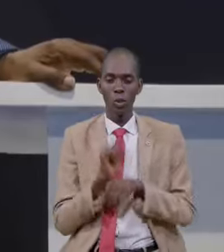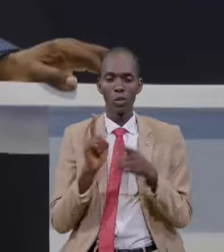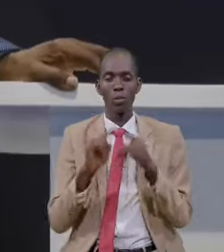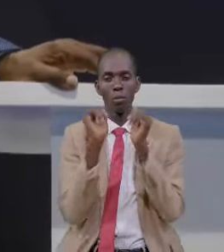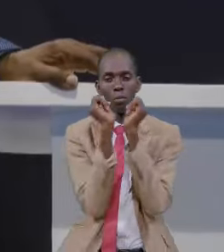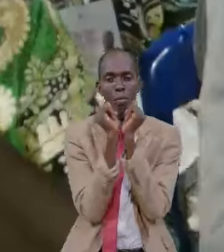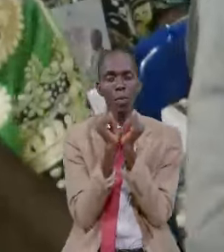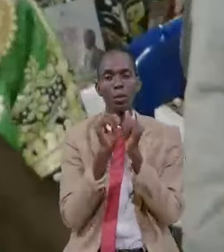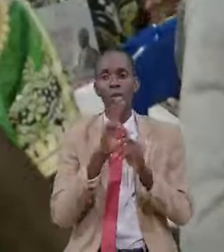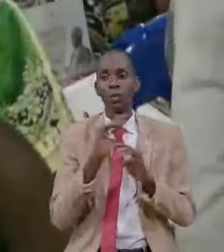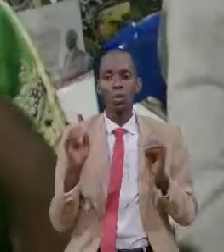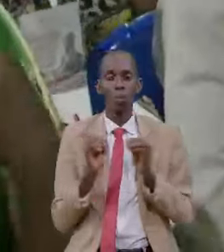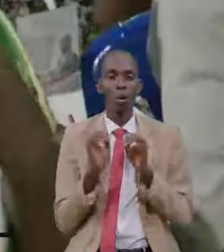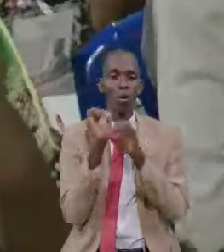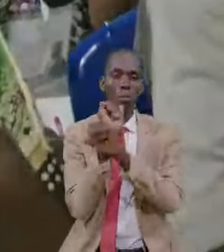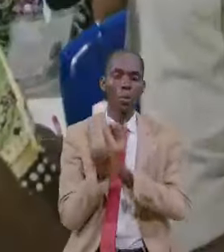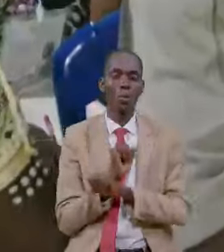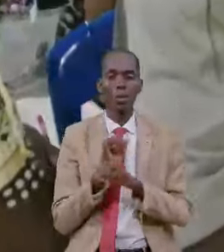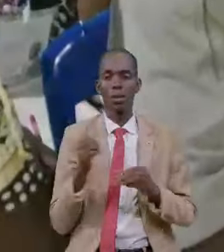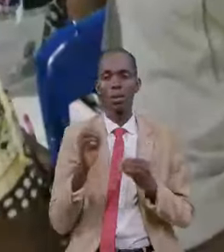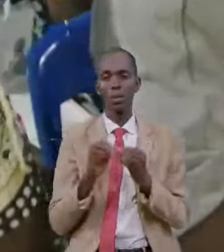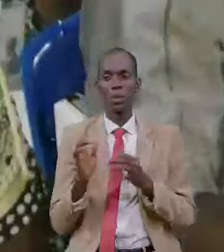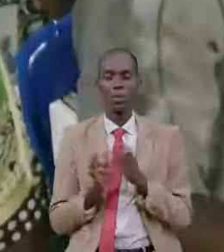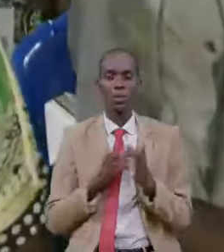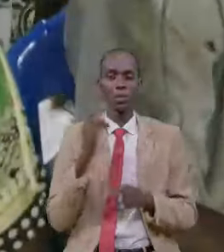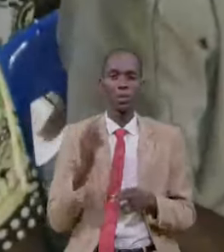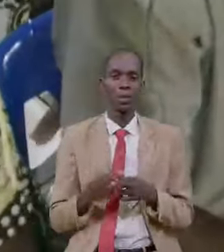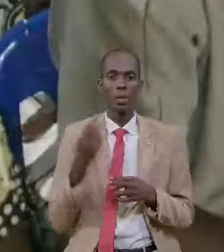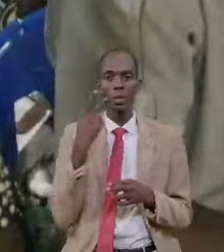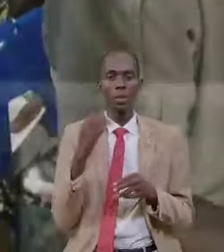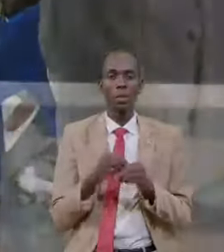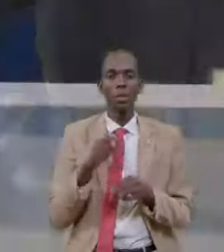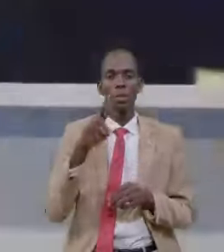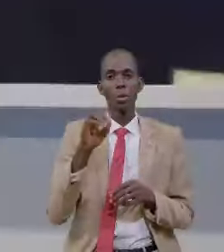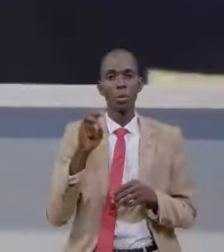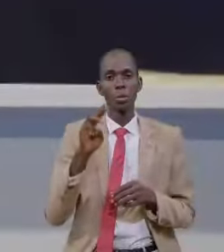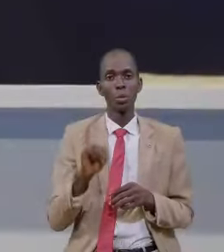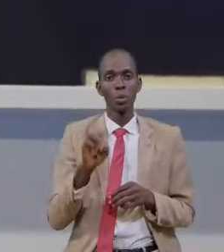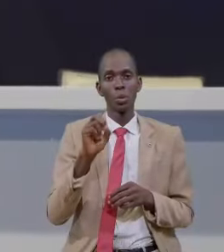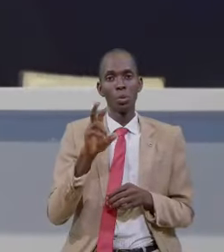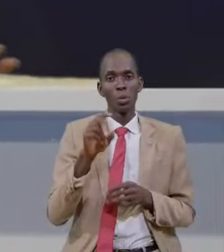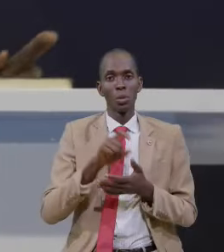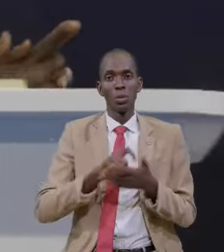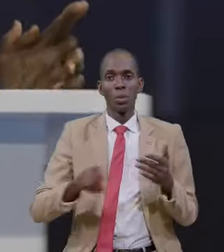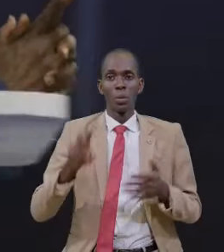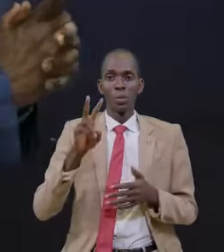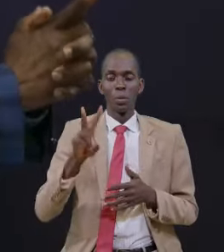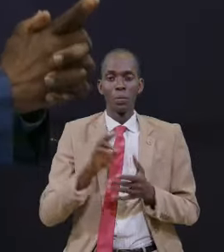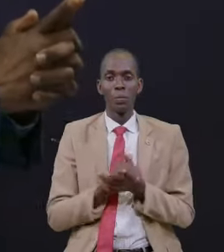bondage anymore. Yeah. Look at Romans chapter 12, verse 2. In Romans chapter 12, verse